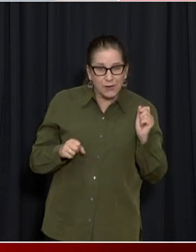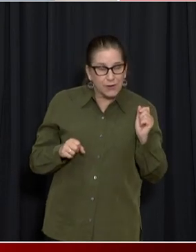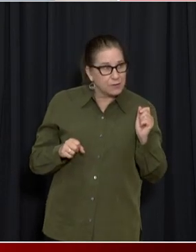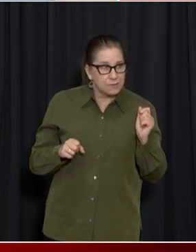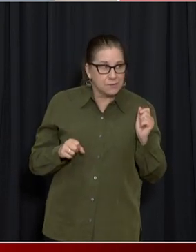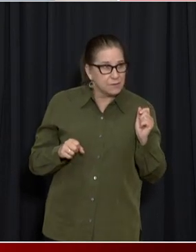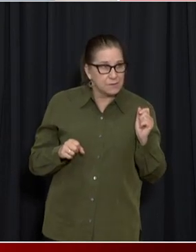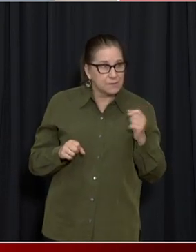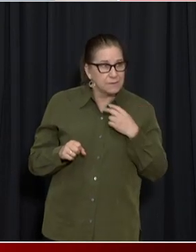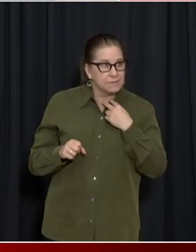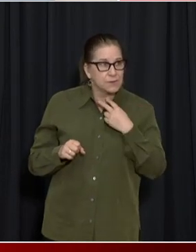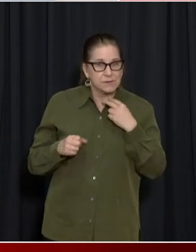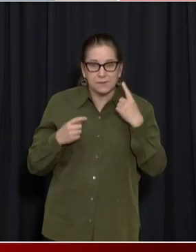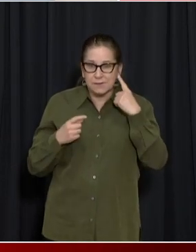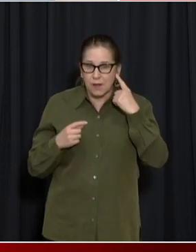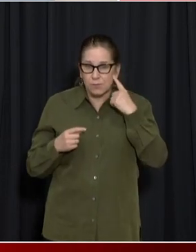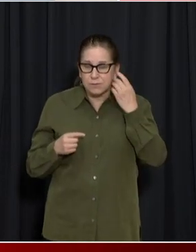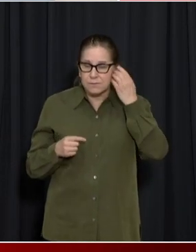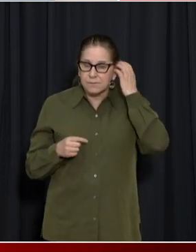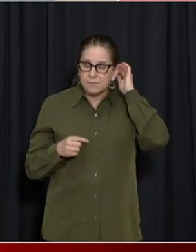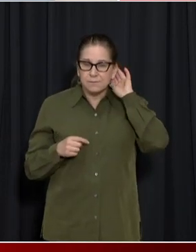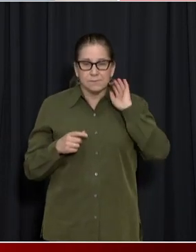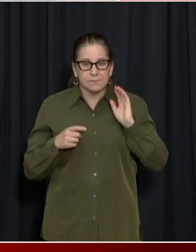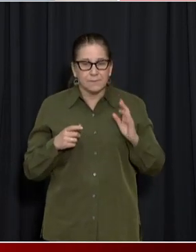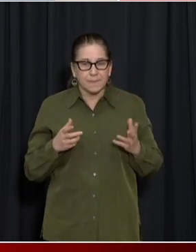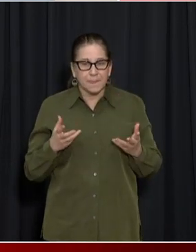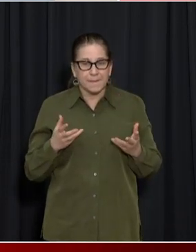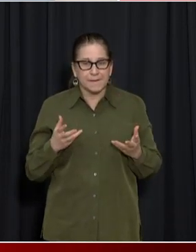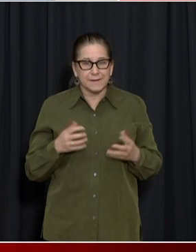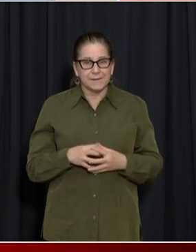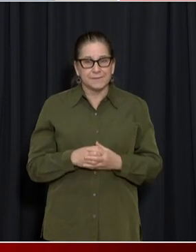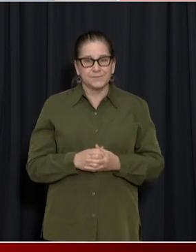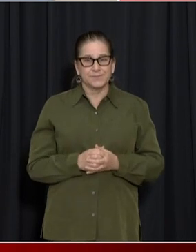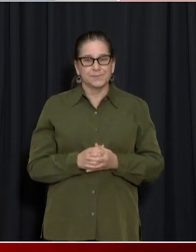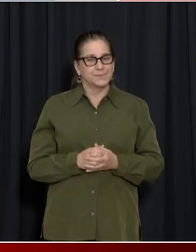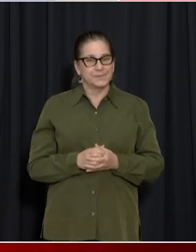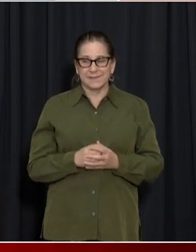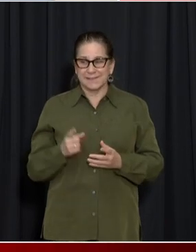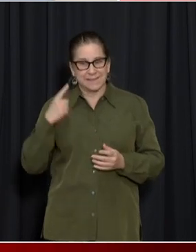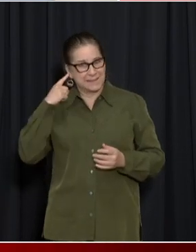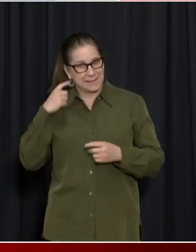What are we doing? If not, Madam Mayor, why don't I go ahead